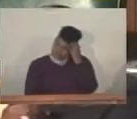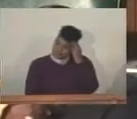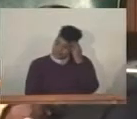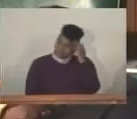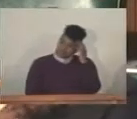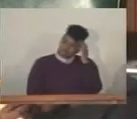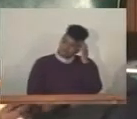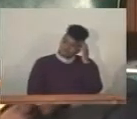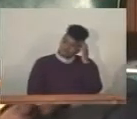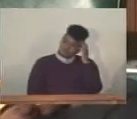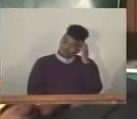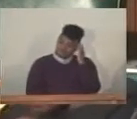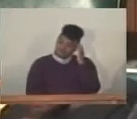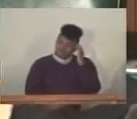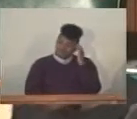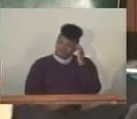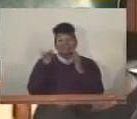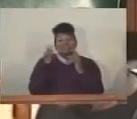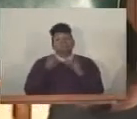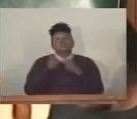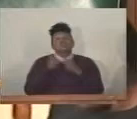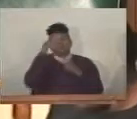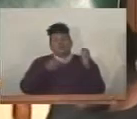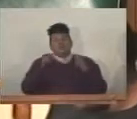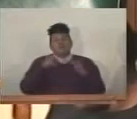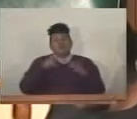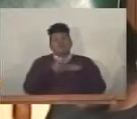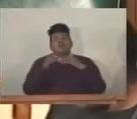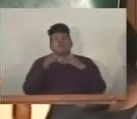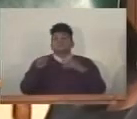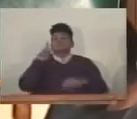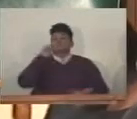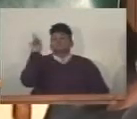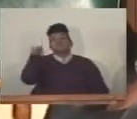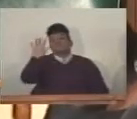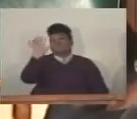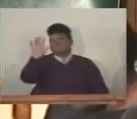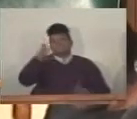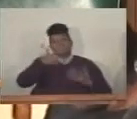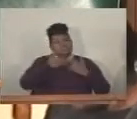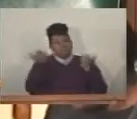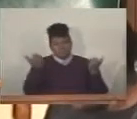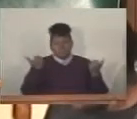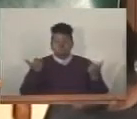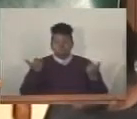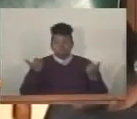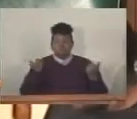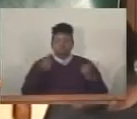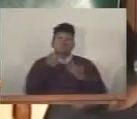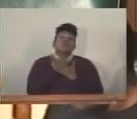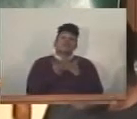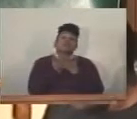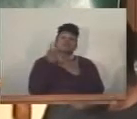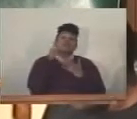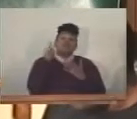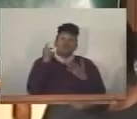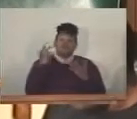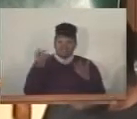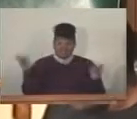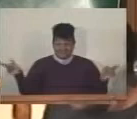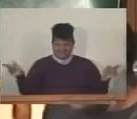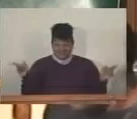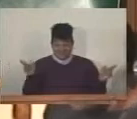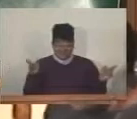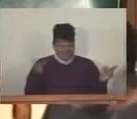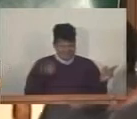courts despite their classification as indictable, summary, or petty sessions. And as long as they are founded on the same